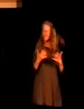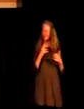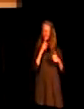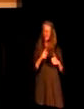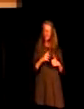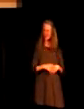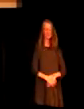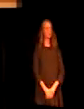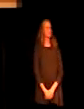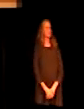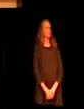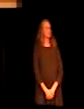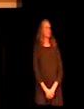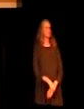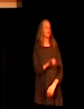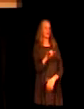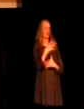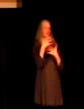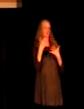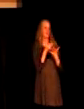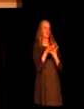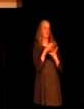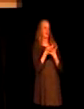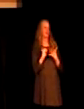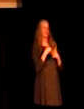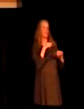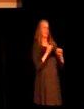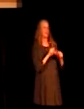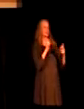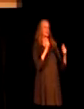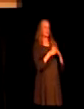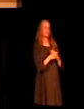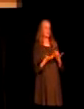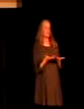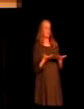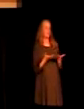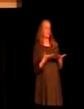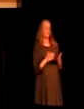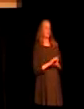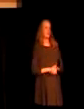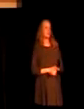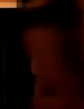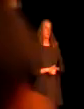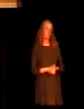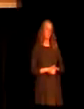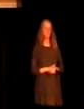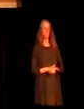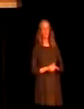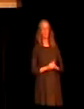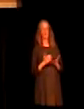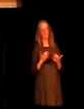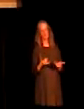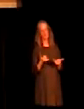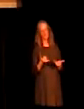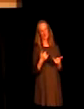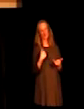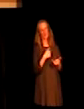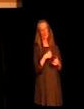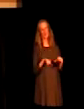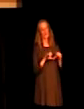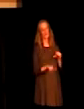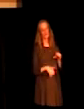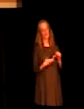serious? For that amount of money, we could fix things here. And so we're going to be here